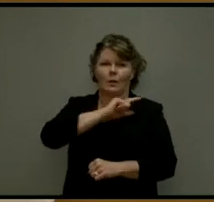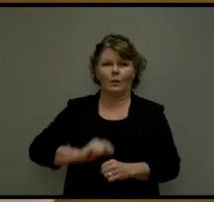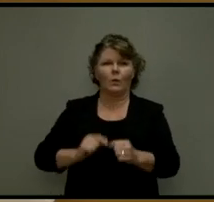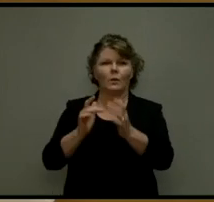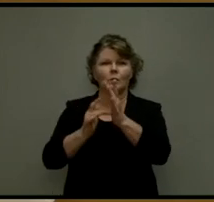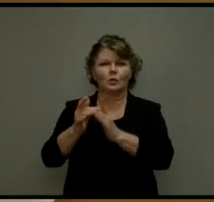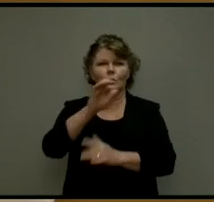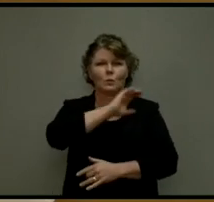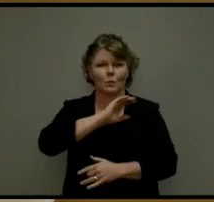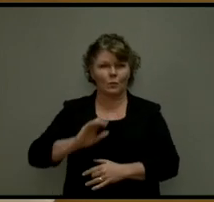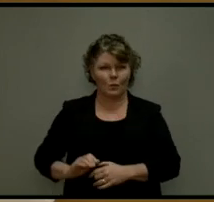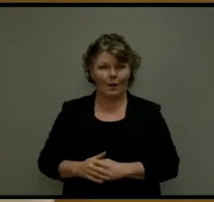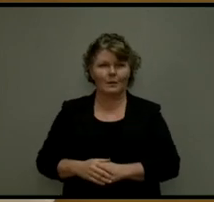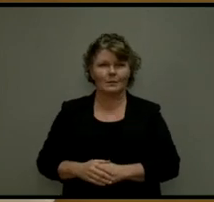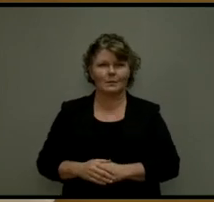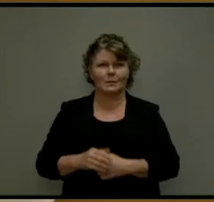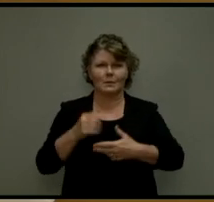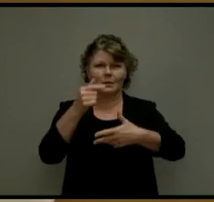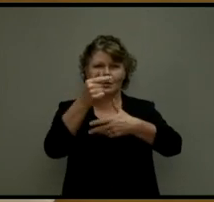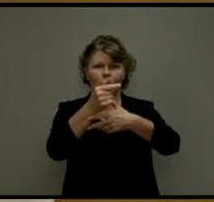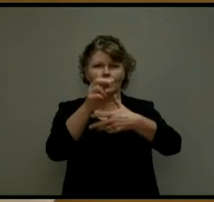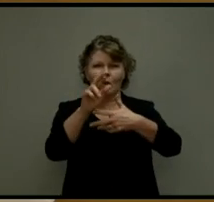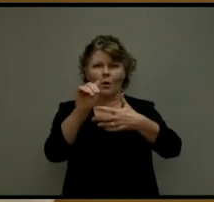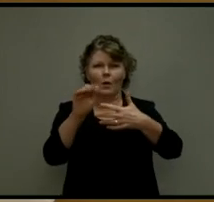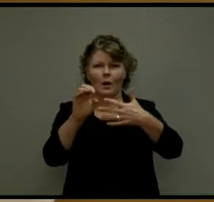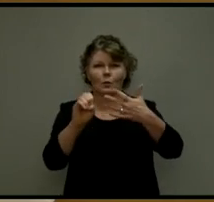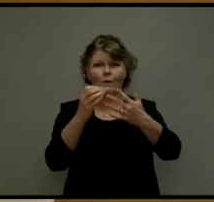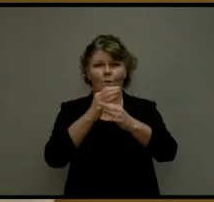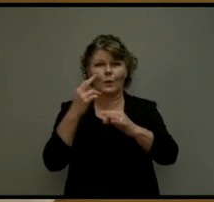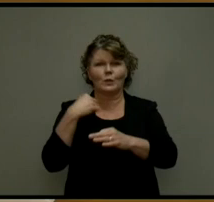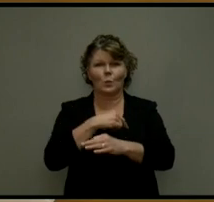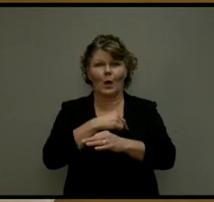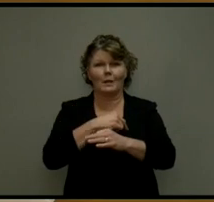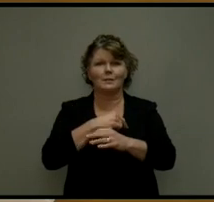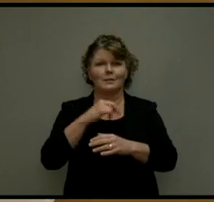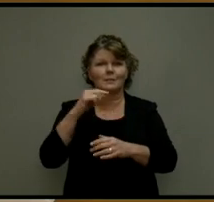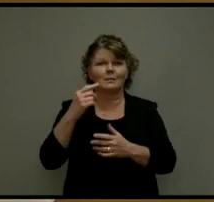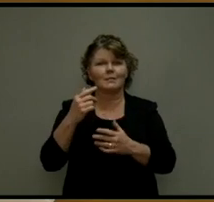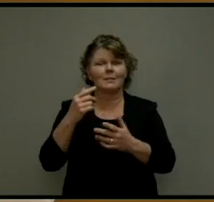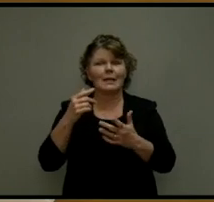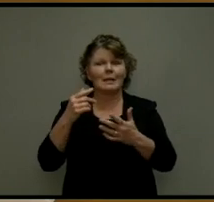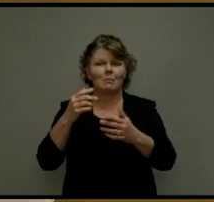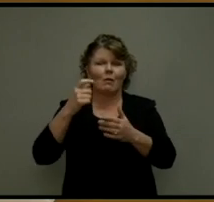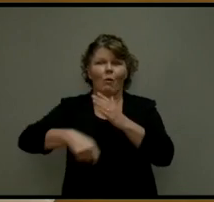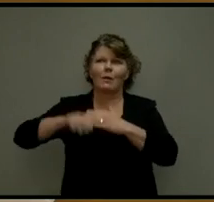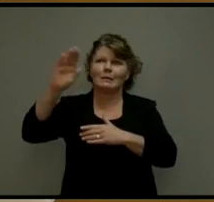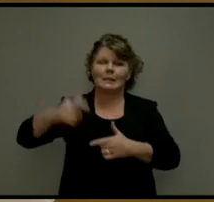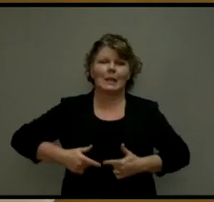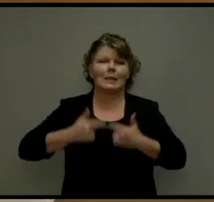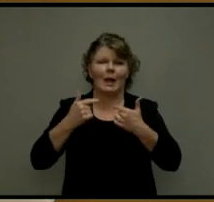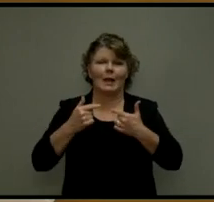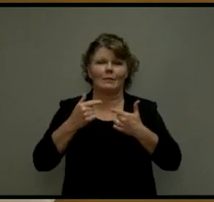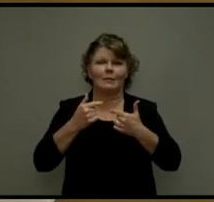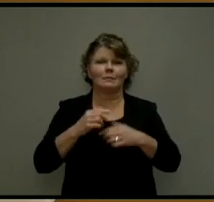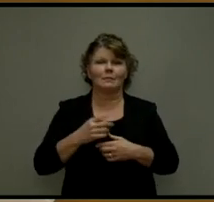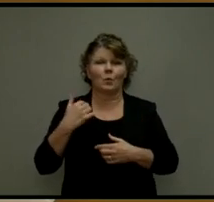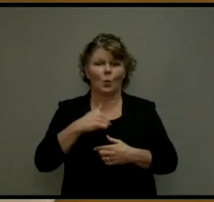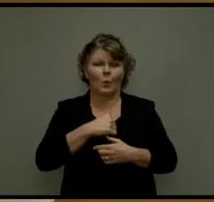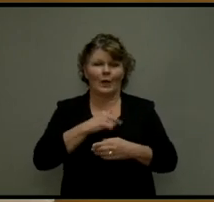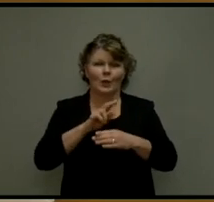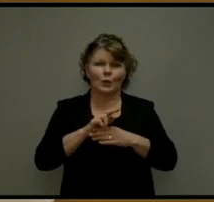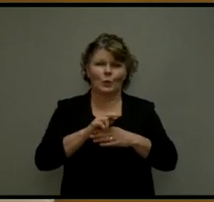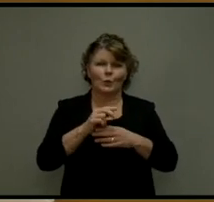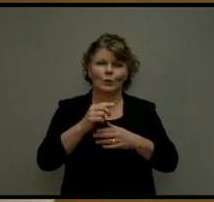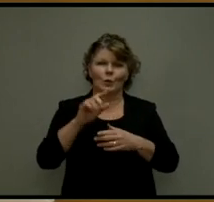Jesus Christ. Grace is free to us, but it costs Jesus his very life. Sometimes we use the